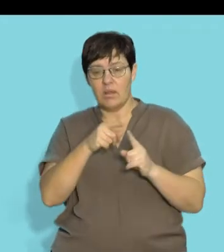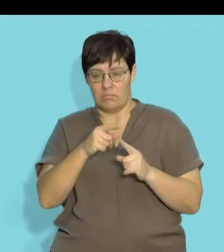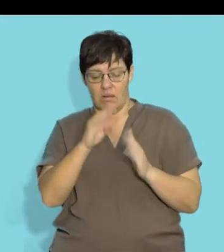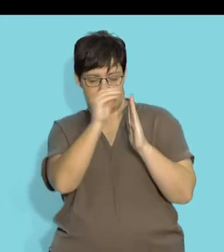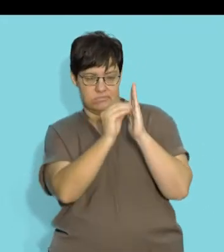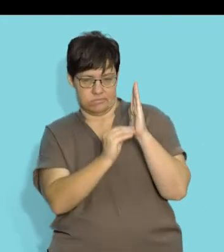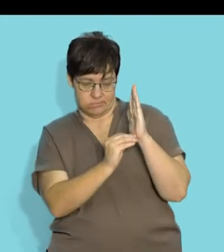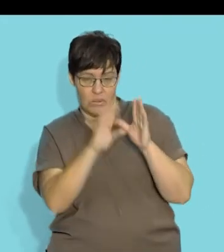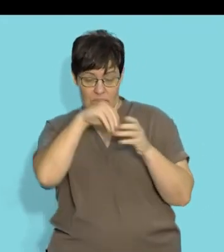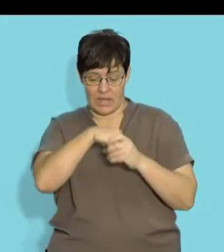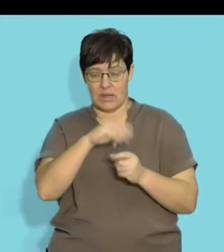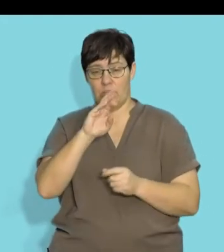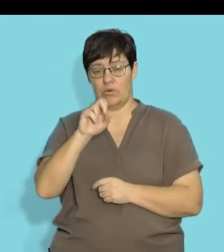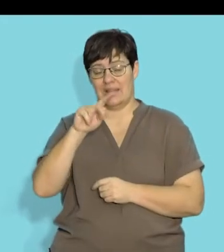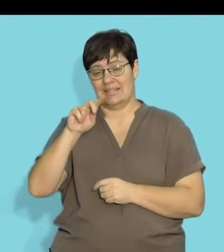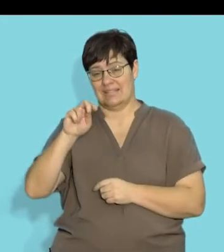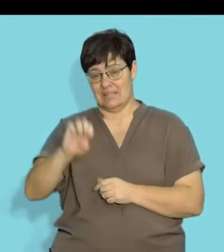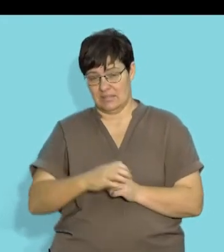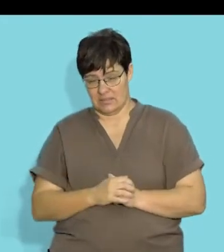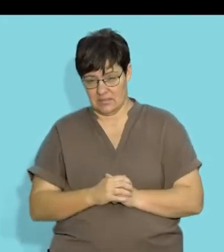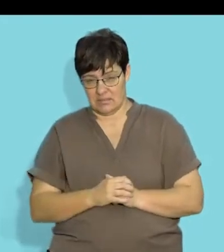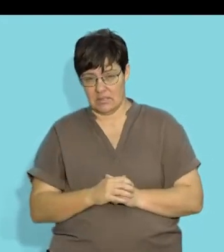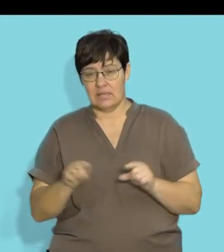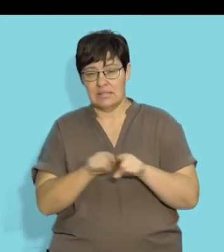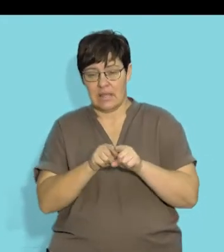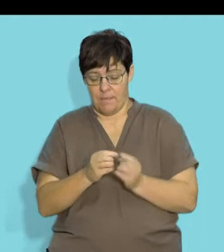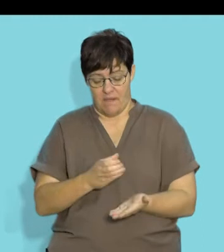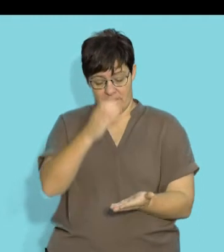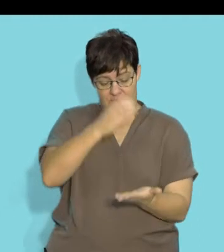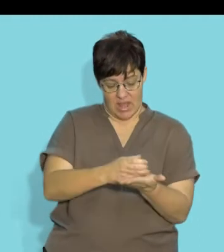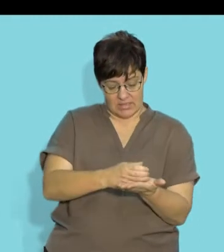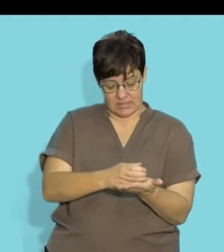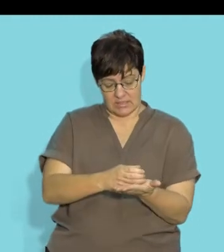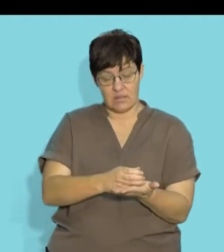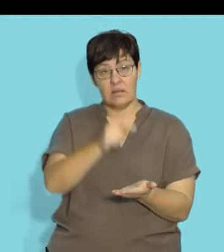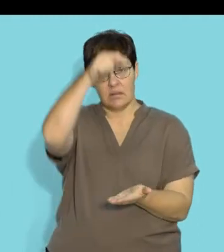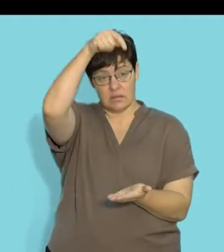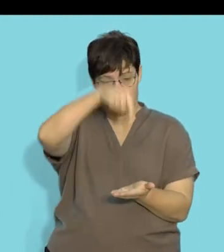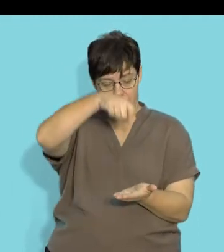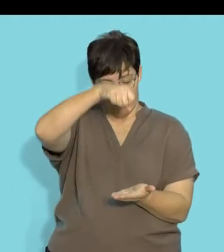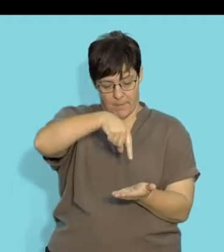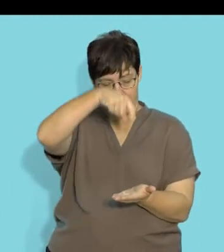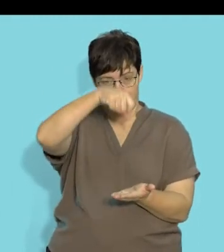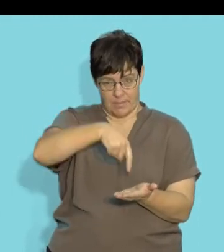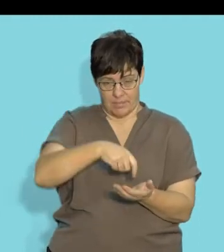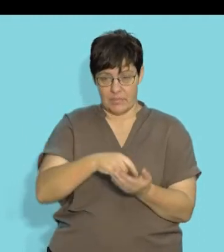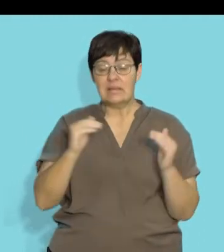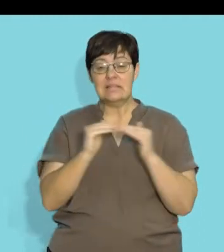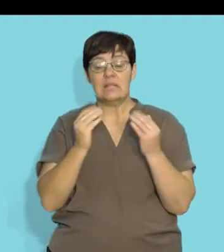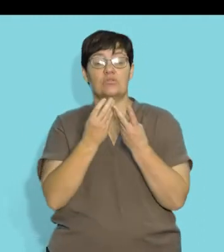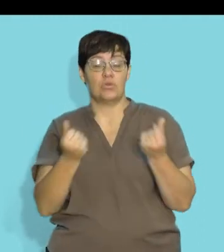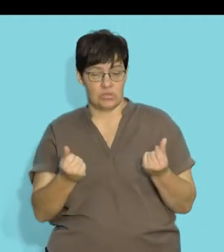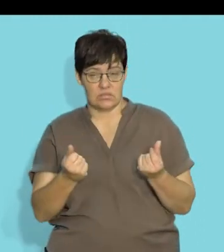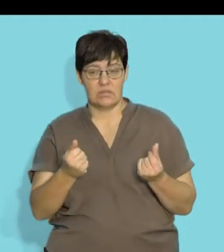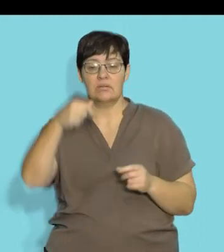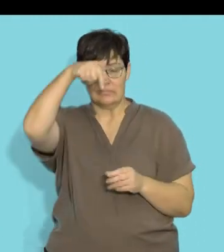solution in the burette, right? And also, we need to place the conical flask under the burette directly so that all the